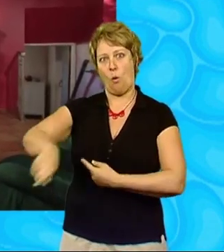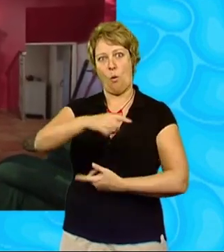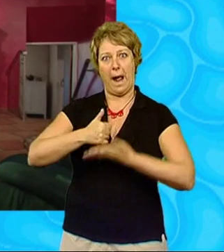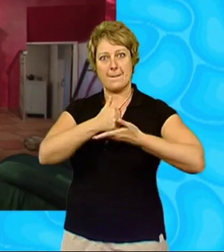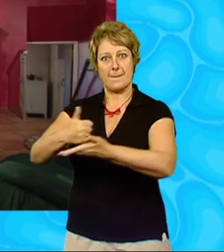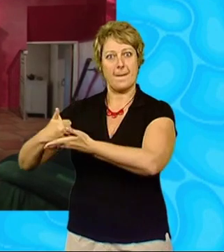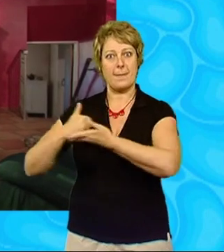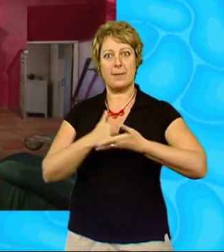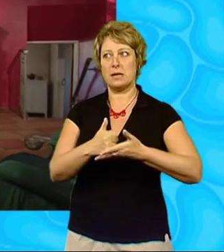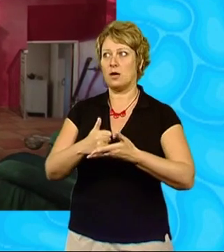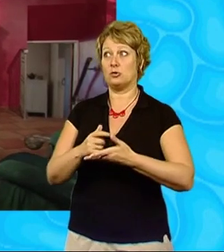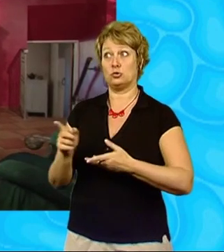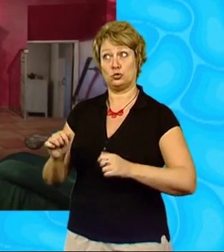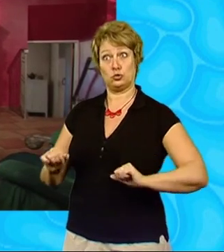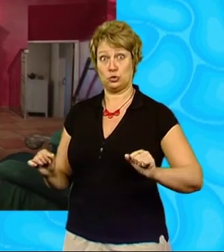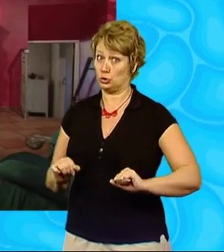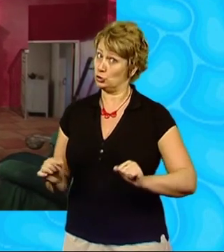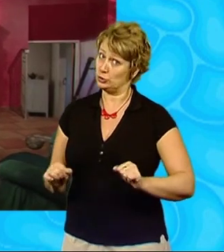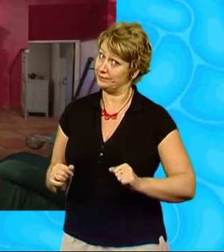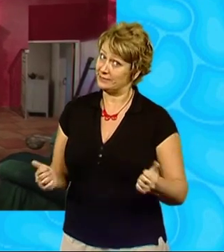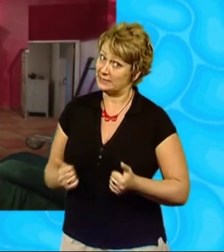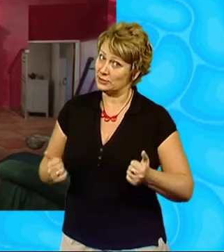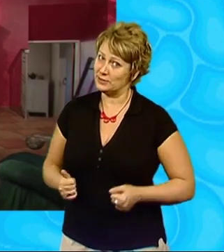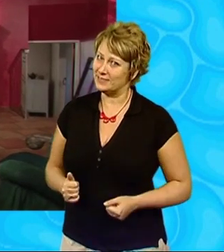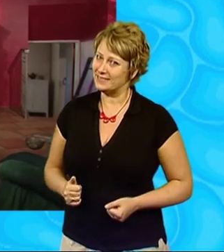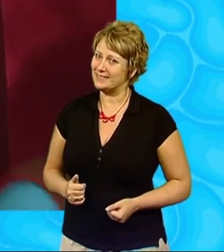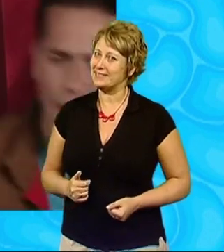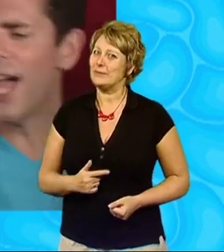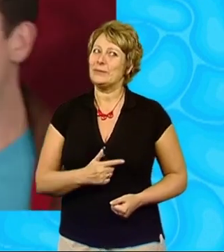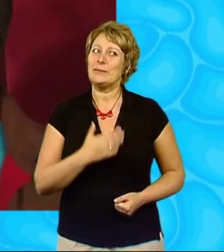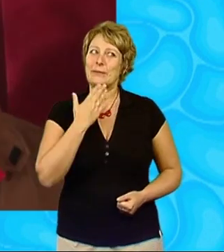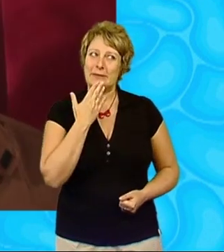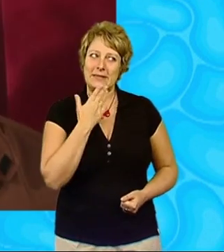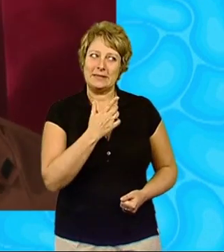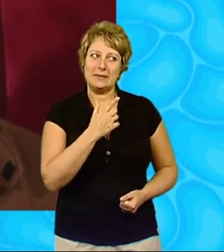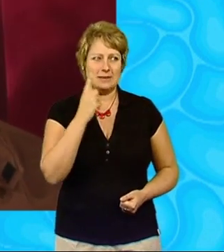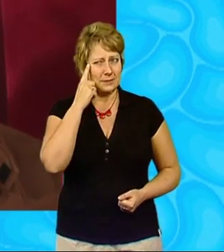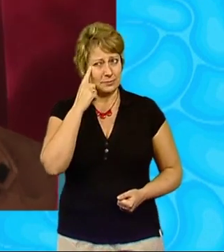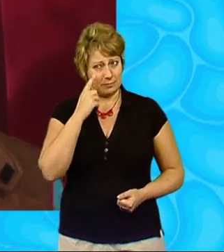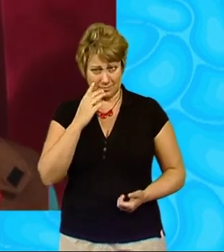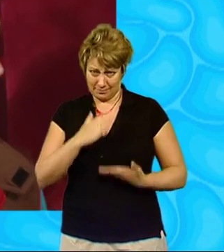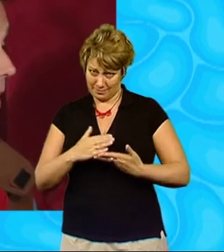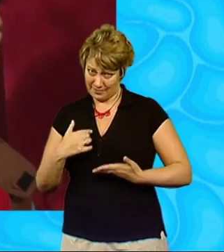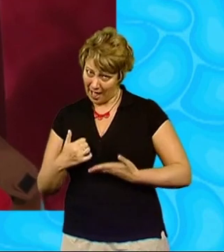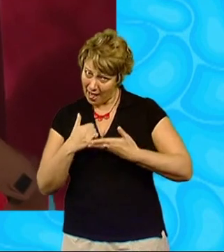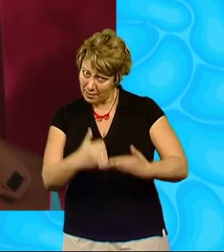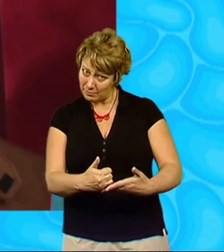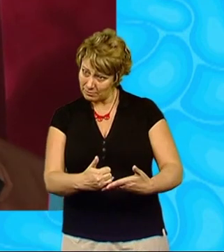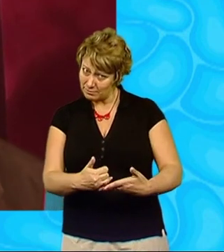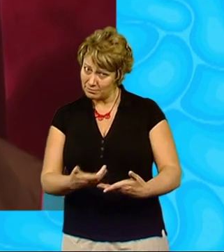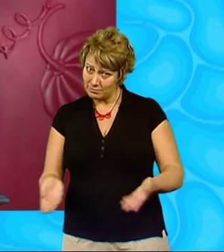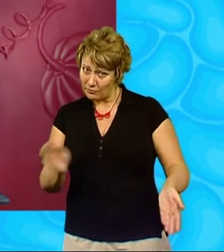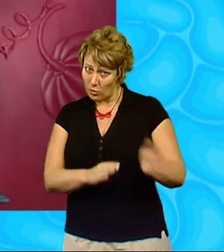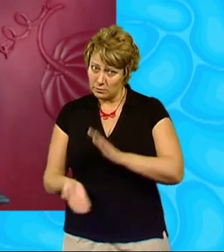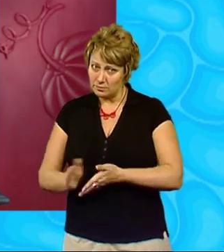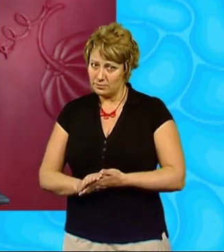Which we still haven't finished. Thank you. Are you sure I can't help you with the rest of your